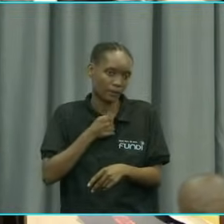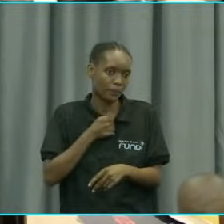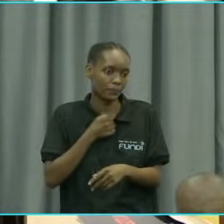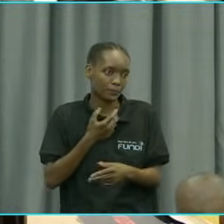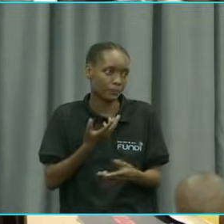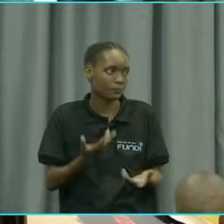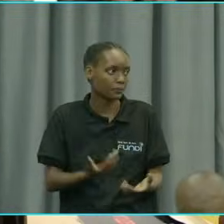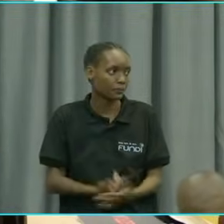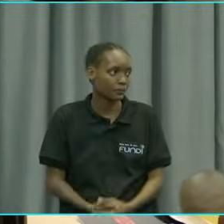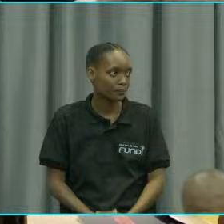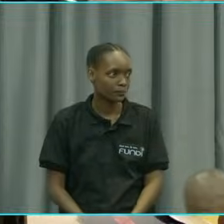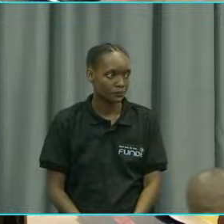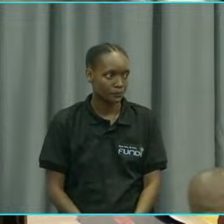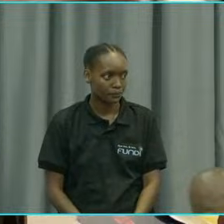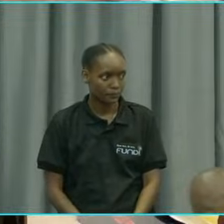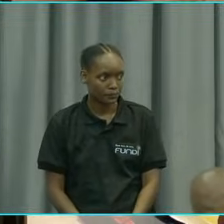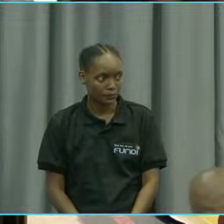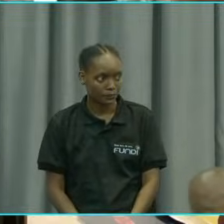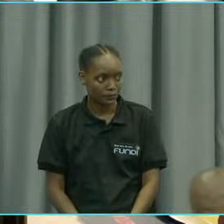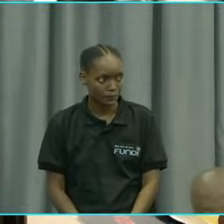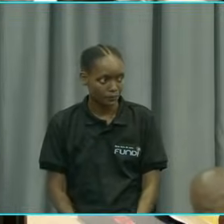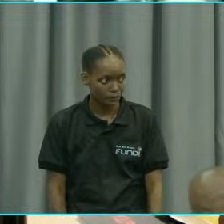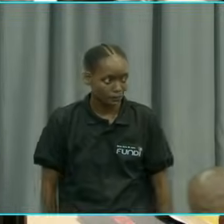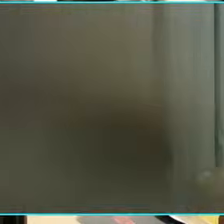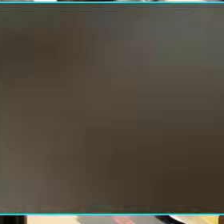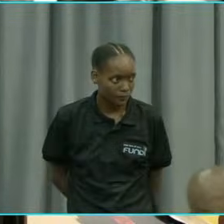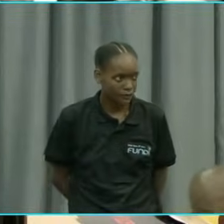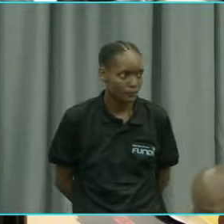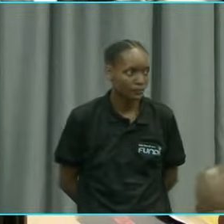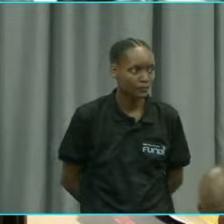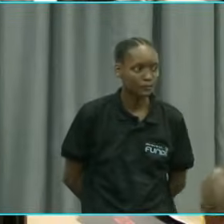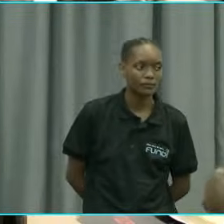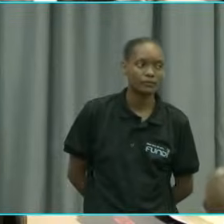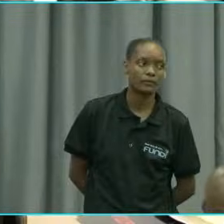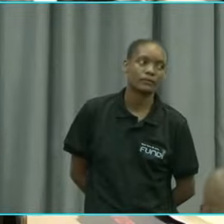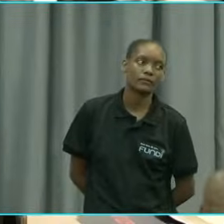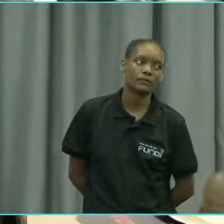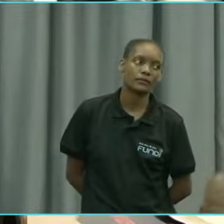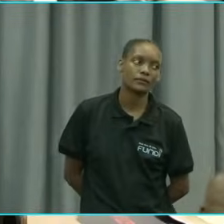present. Use it with the mic.